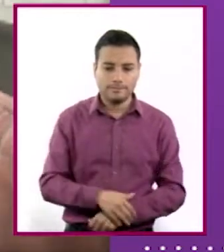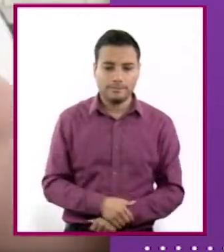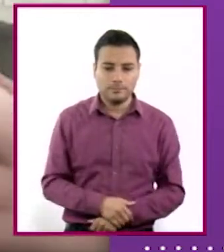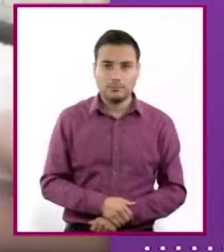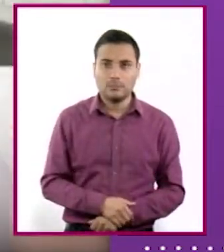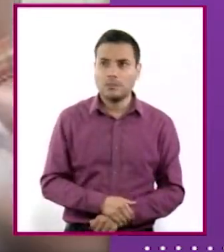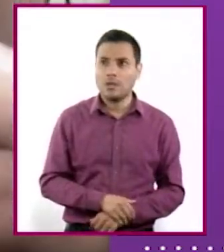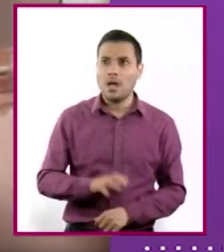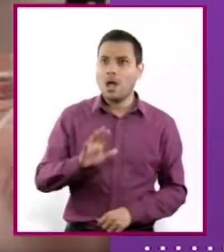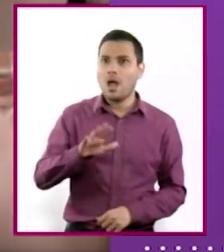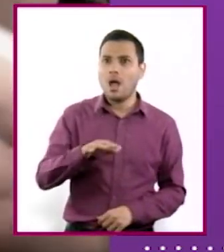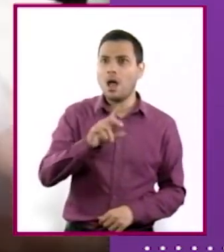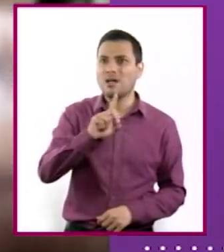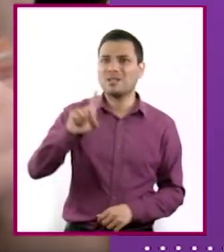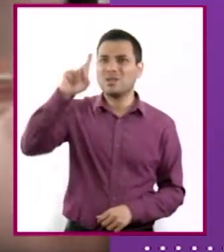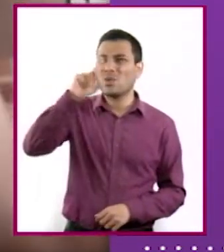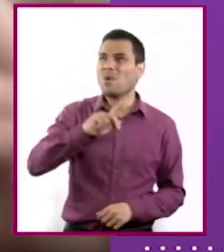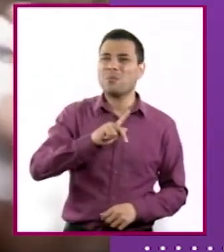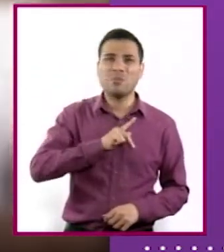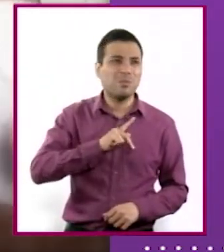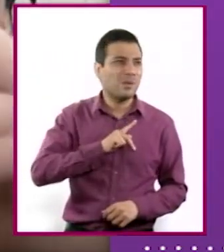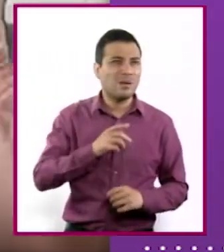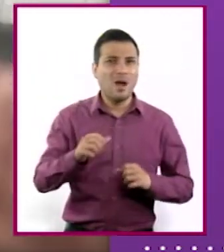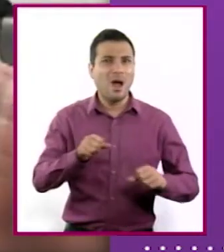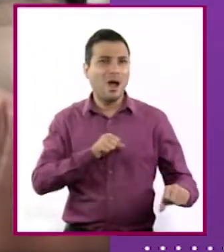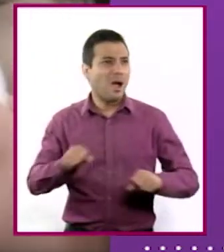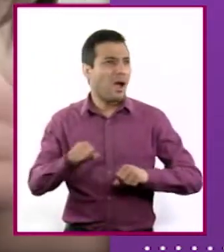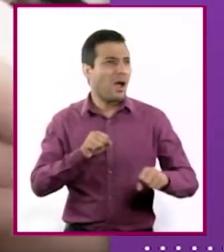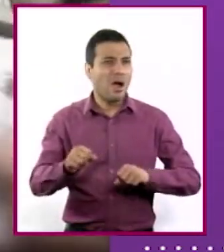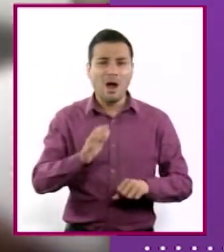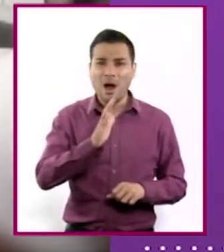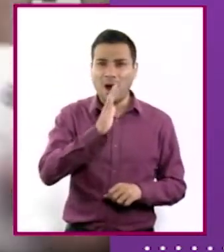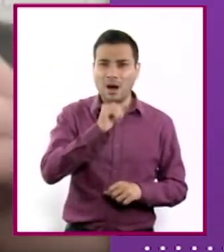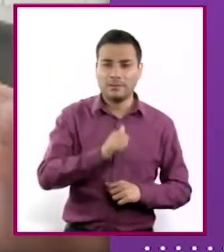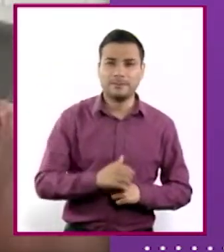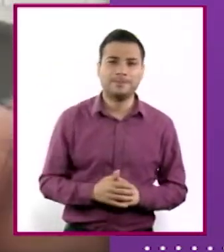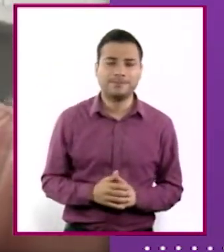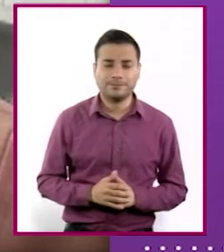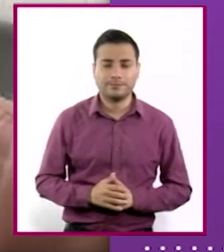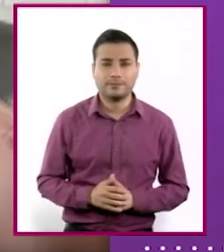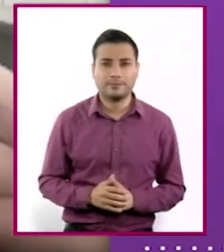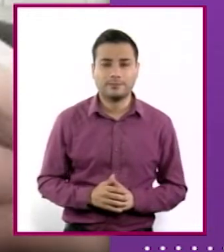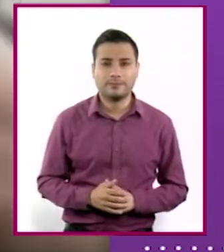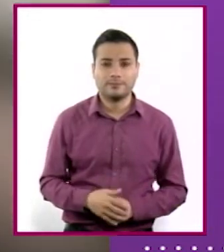¡Ay, Dios mío! ¡Está temblando!